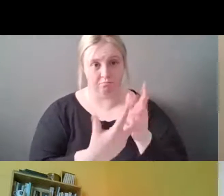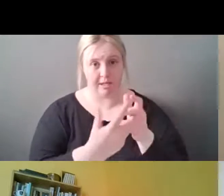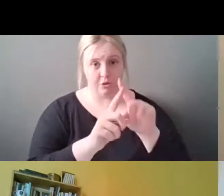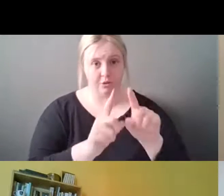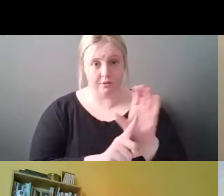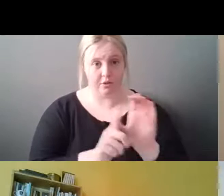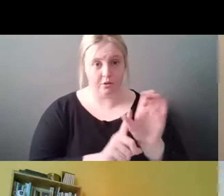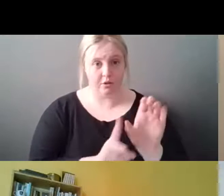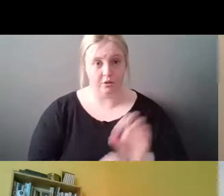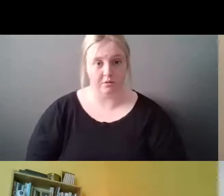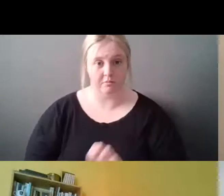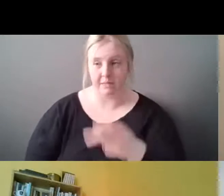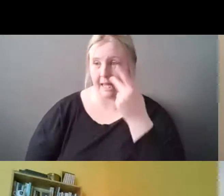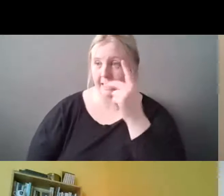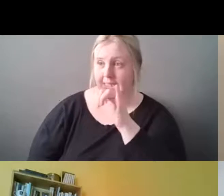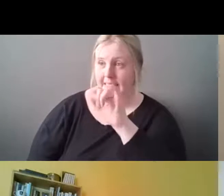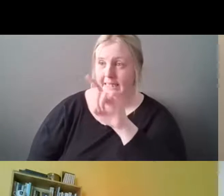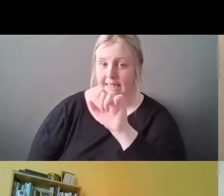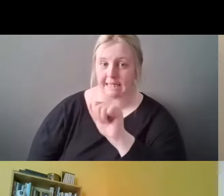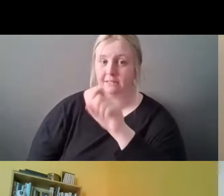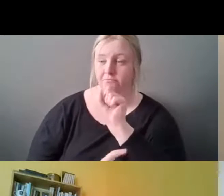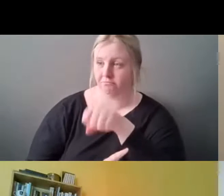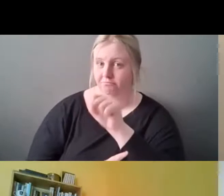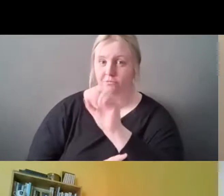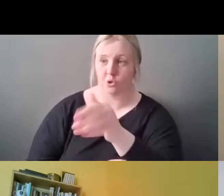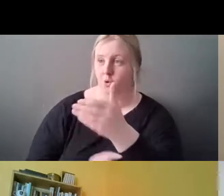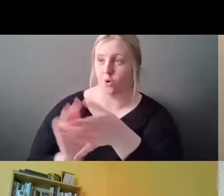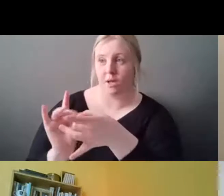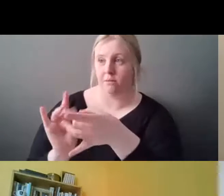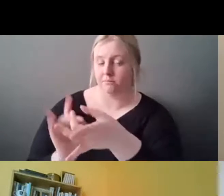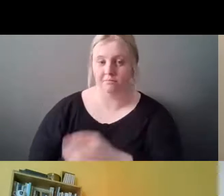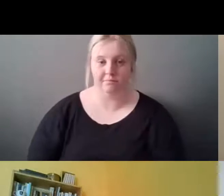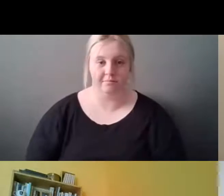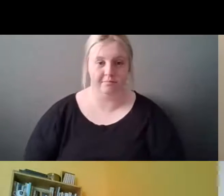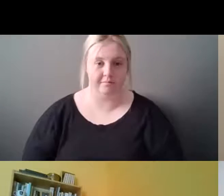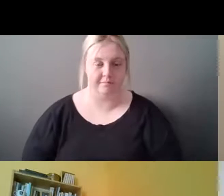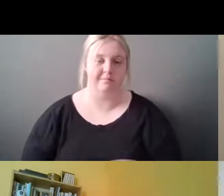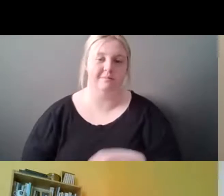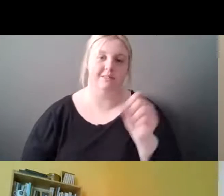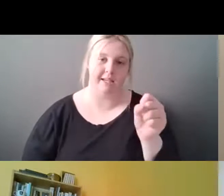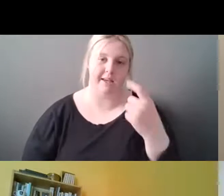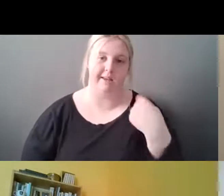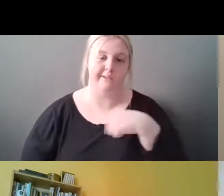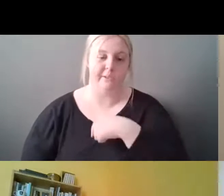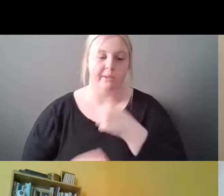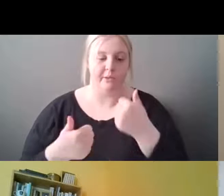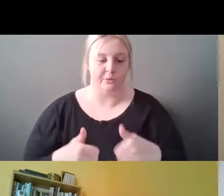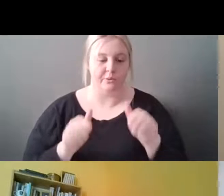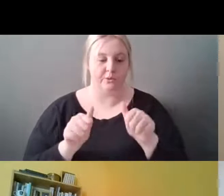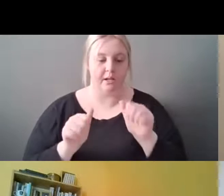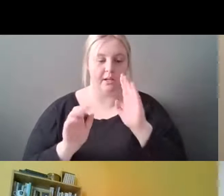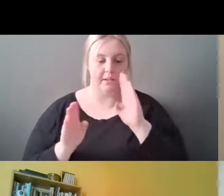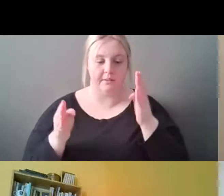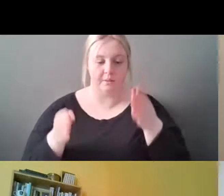I could see Lisa nodding, so she wants to say something. You go for it. Yeah, we really try to focus on, especially